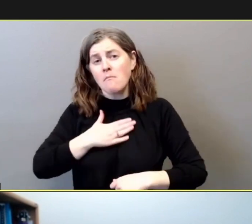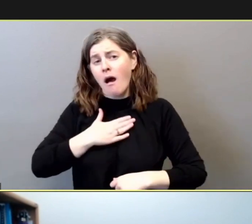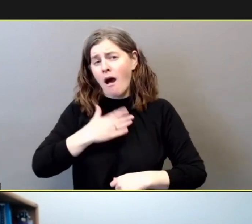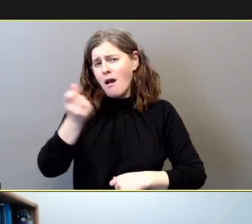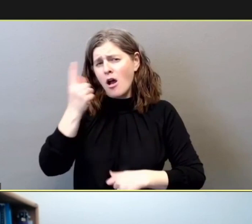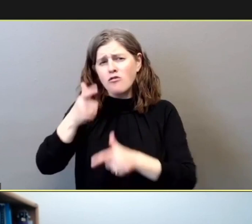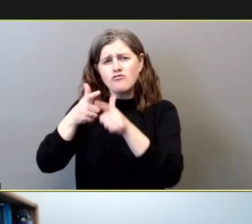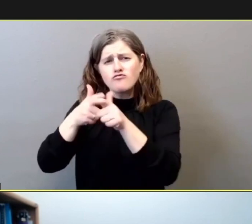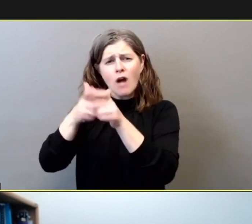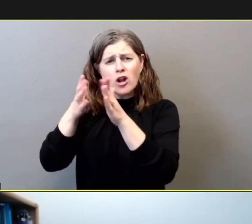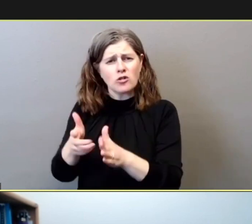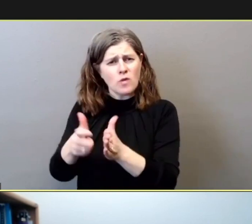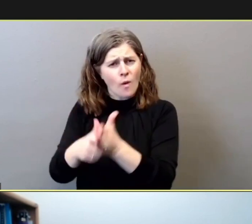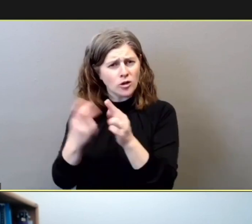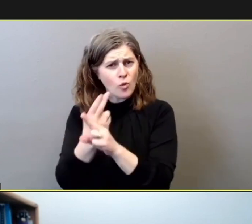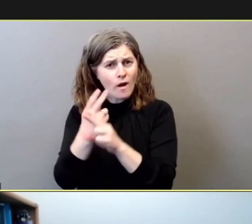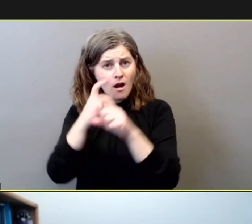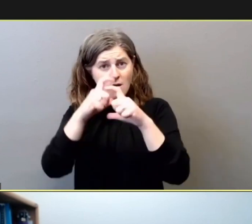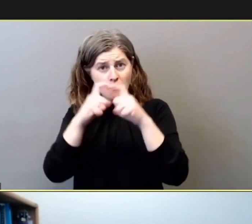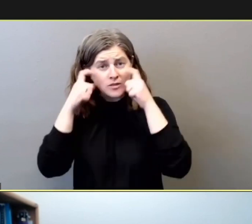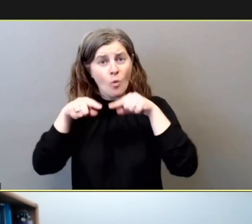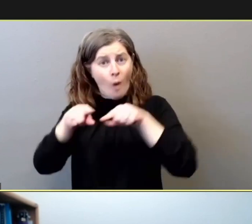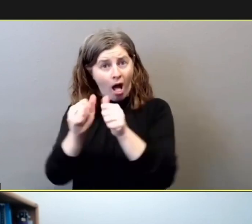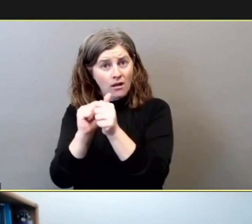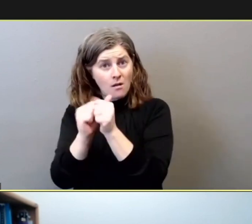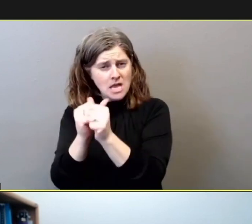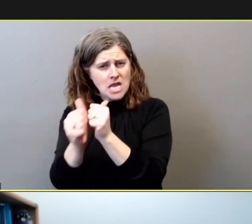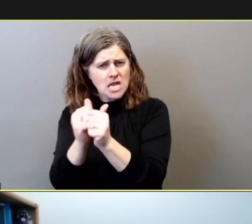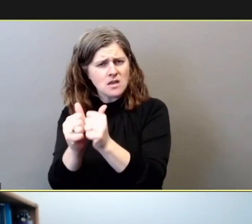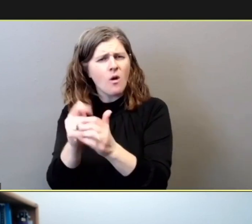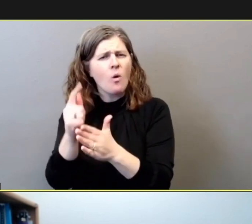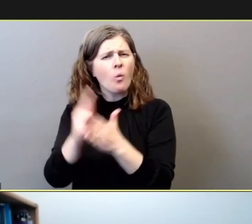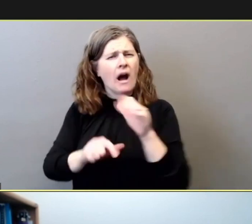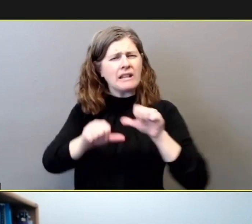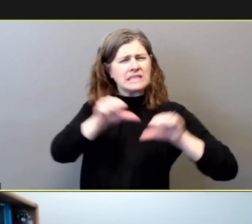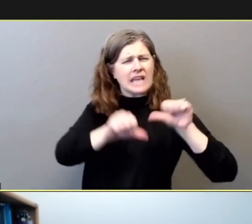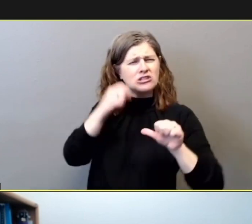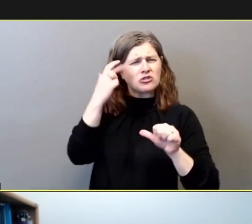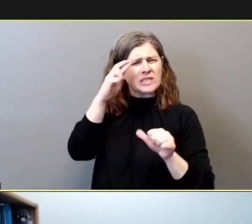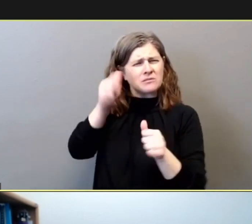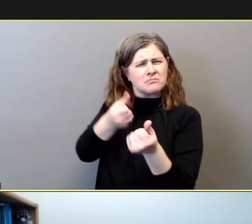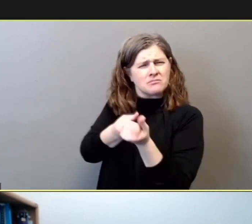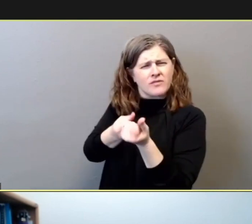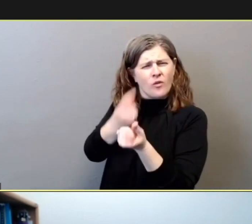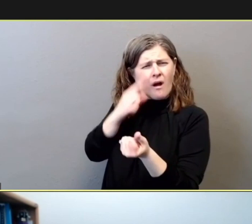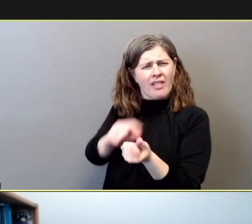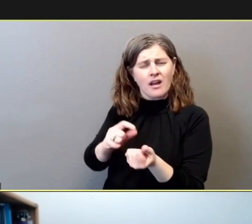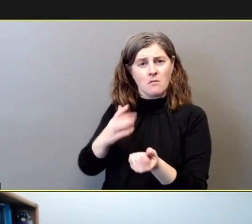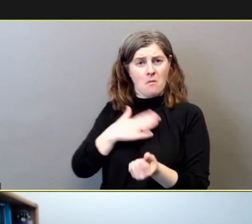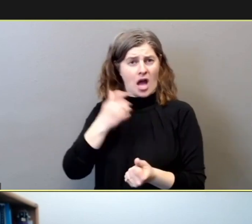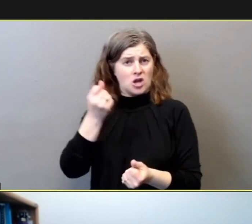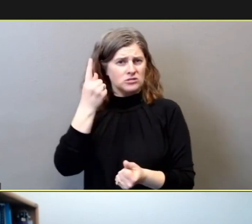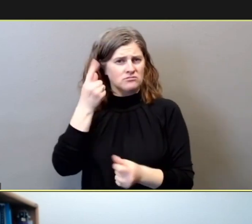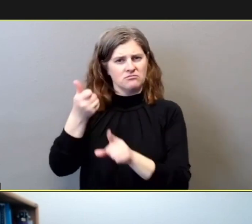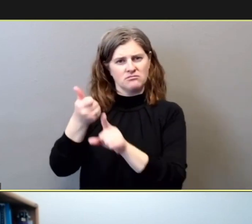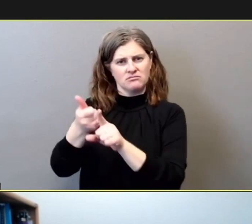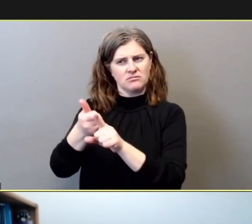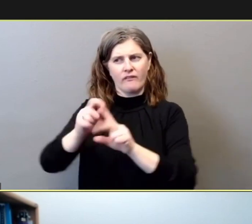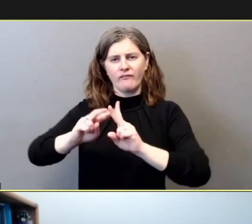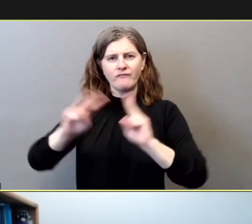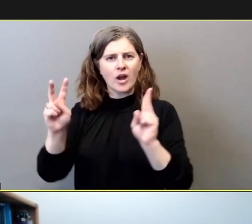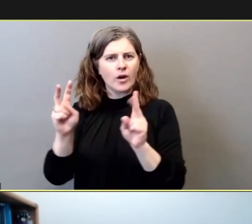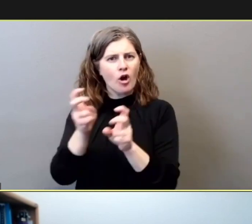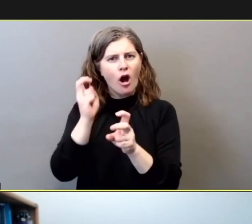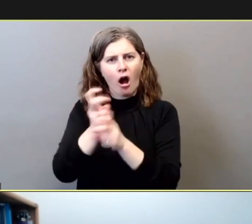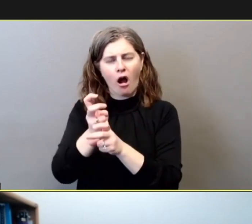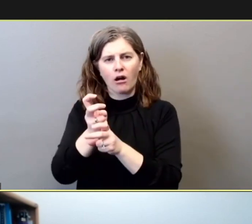runners are going to have to wear masks while they're competing, and I was wondering what the science is behind that. When it's, my understanding is it's very hard to